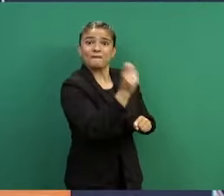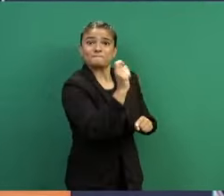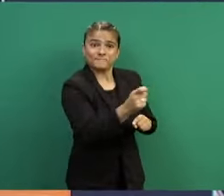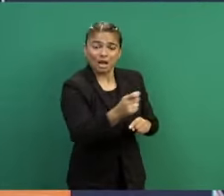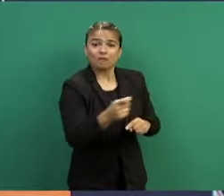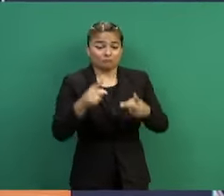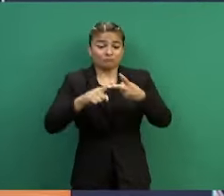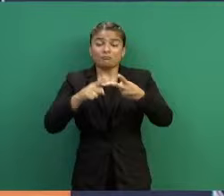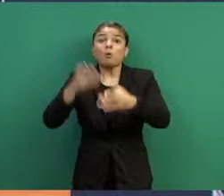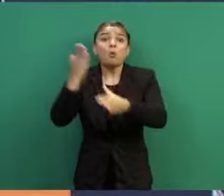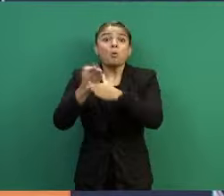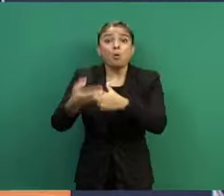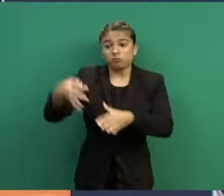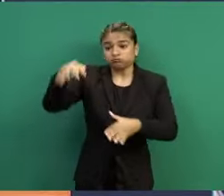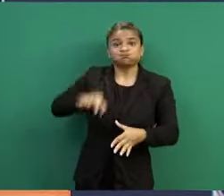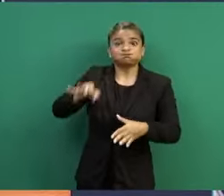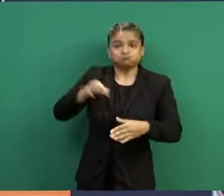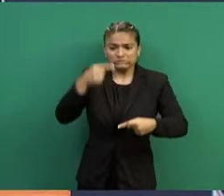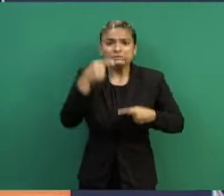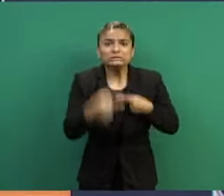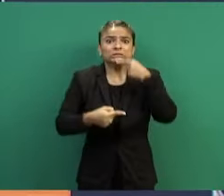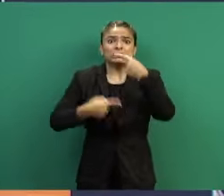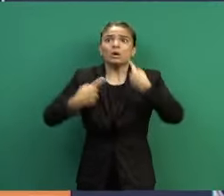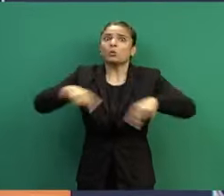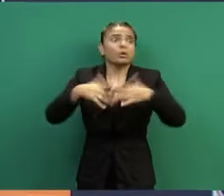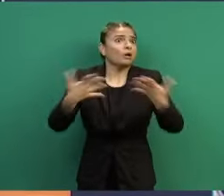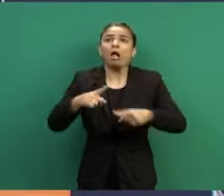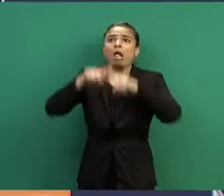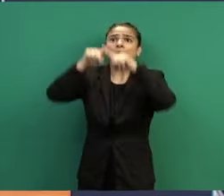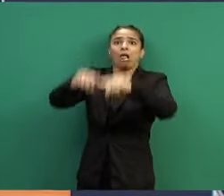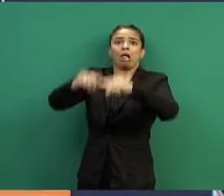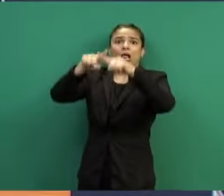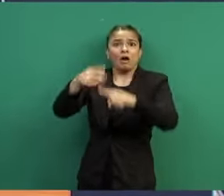financing needs of state-owned enterprises are expected to